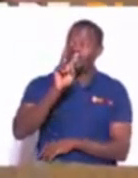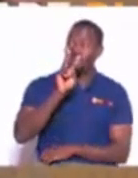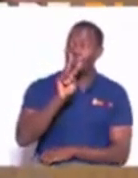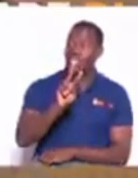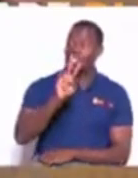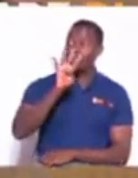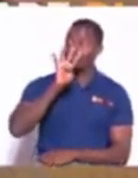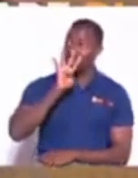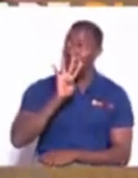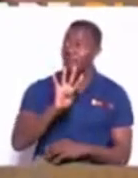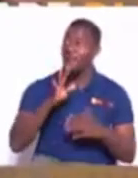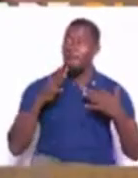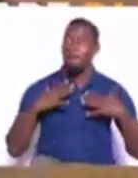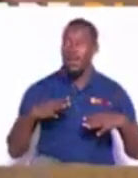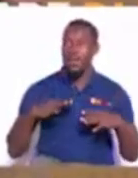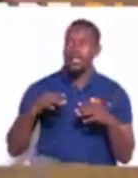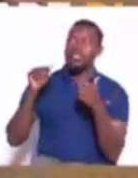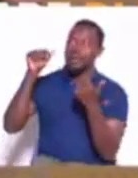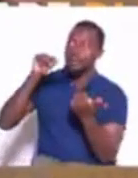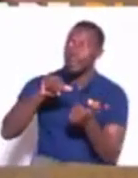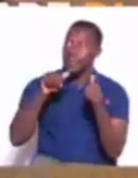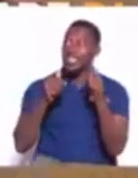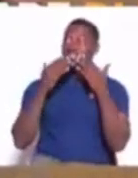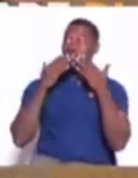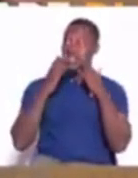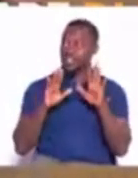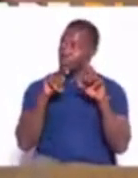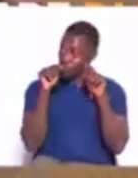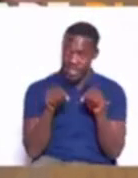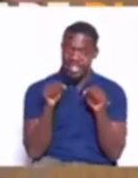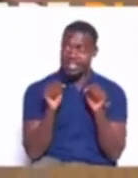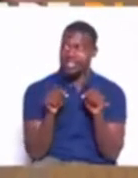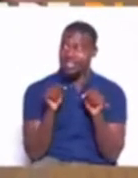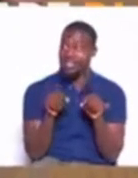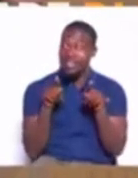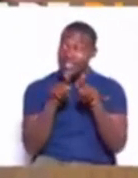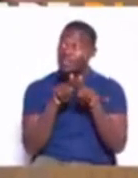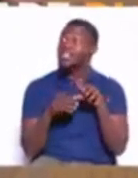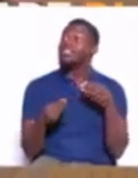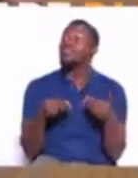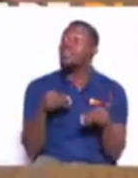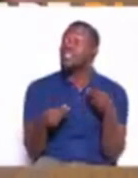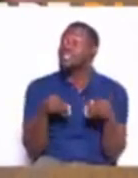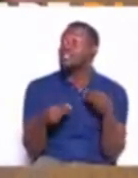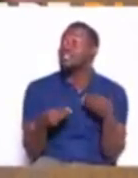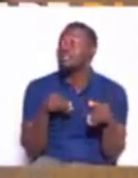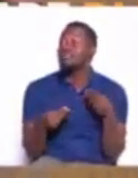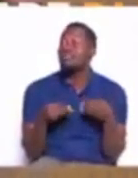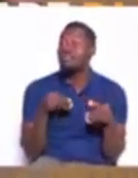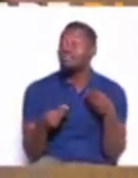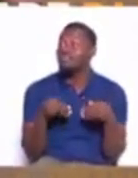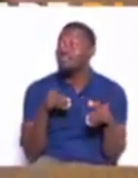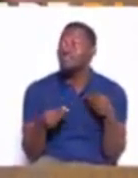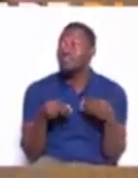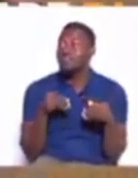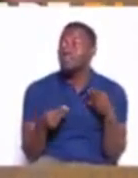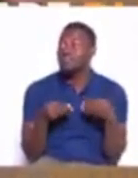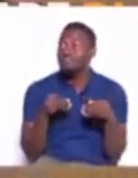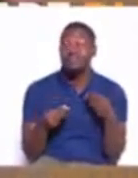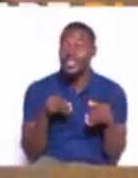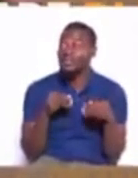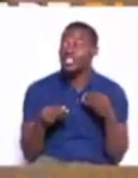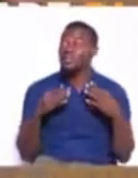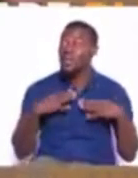24 souls, and each of them have disabilities. You'll see, for example, in